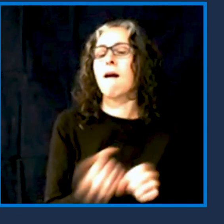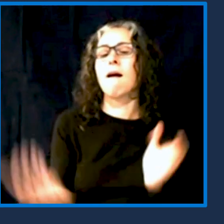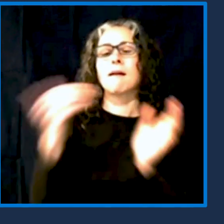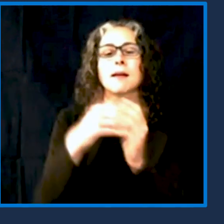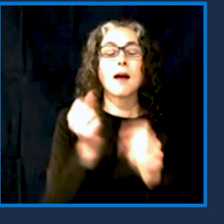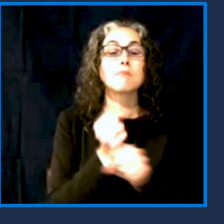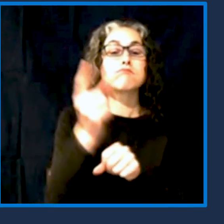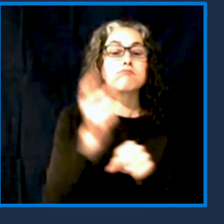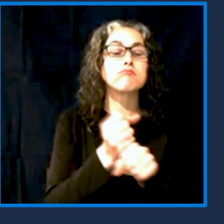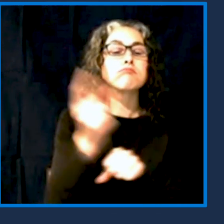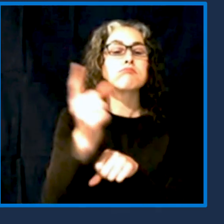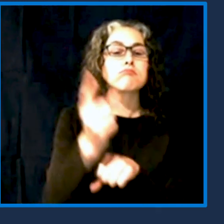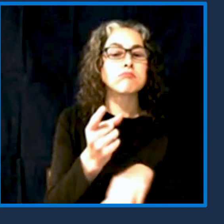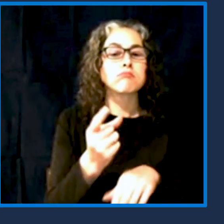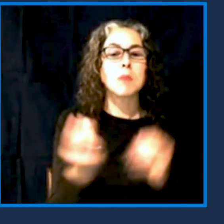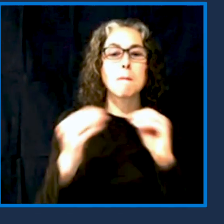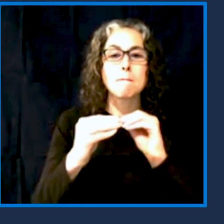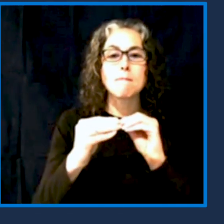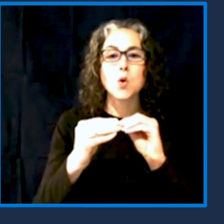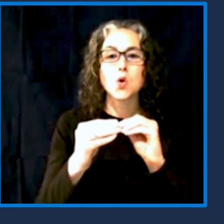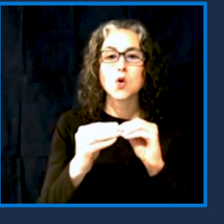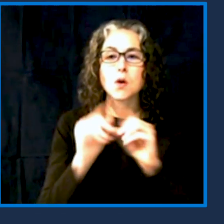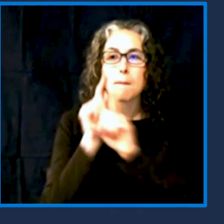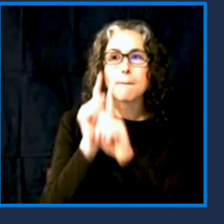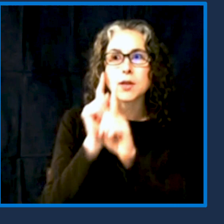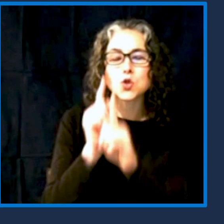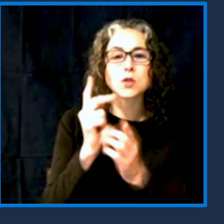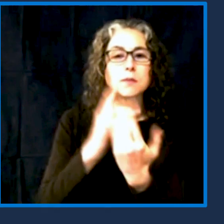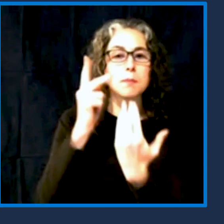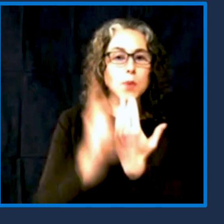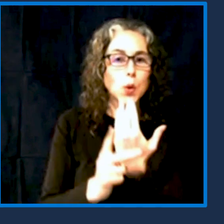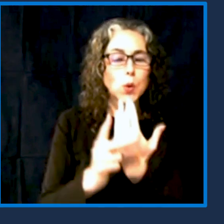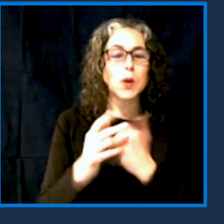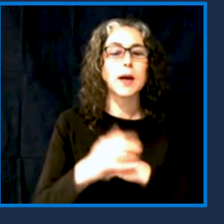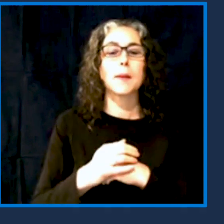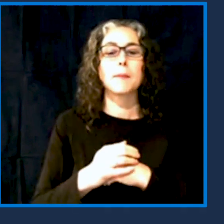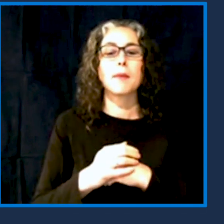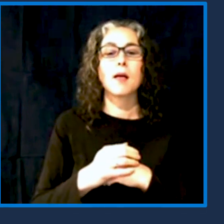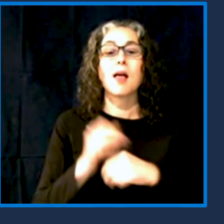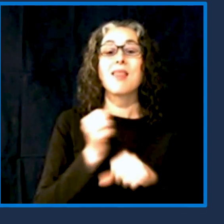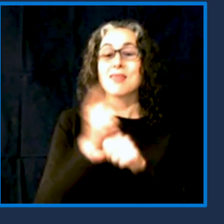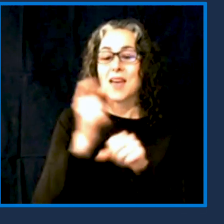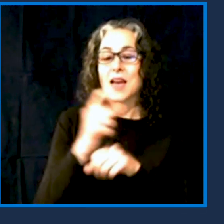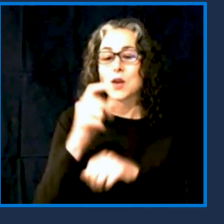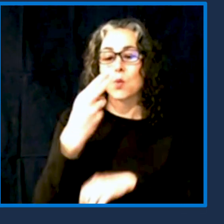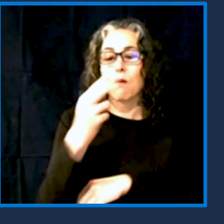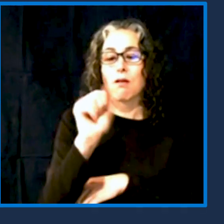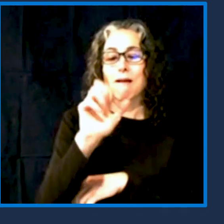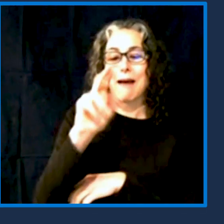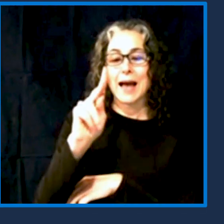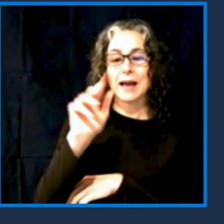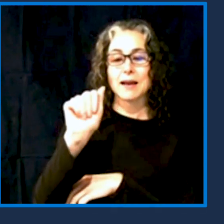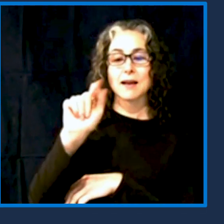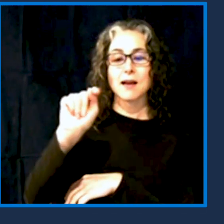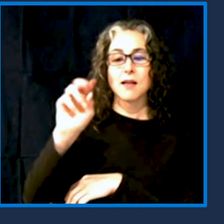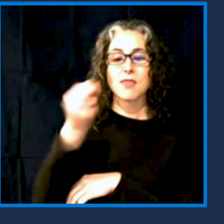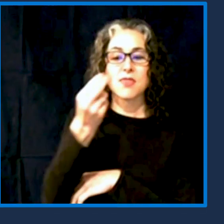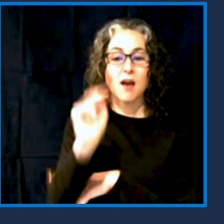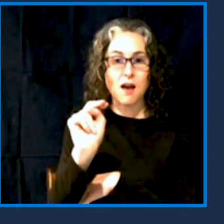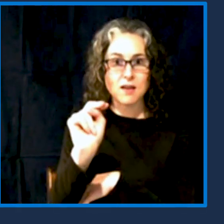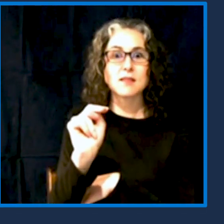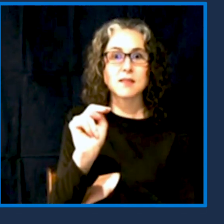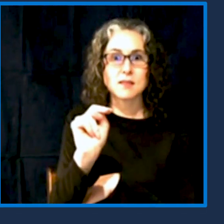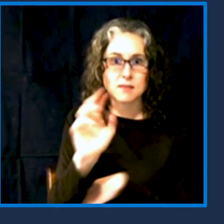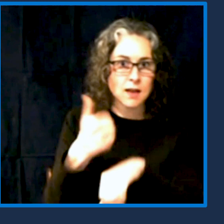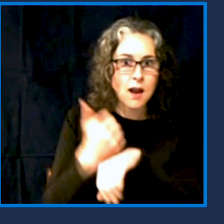on a more renewed mentorship program. The annual hackathon is coming up. We have several hiring